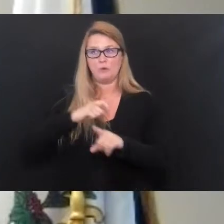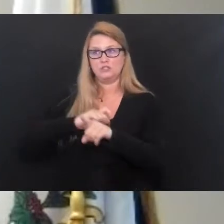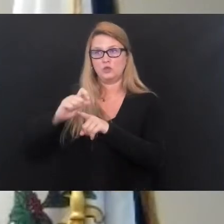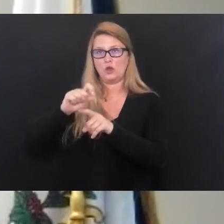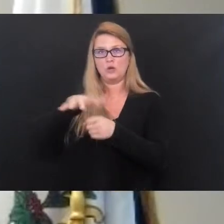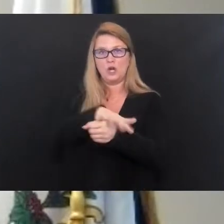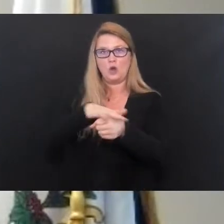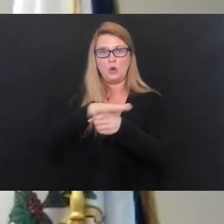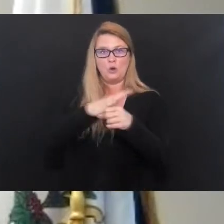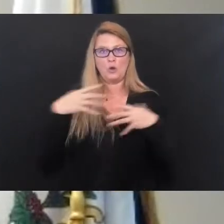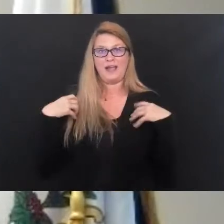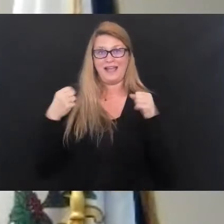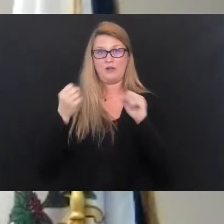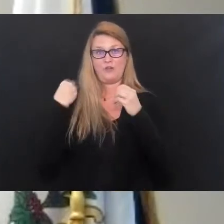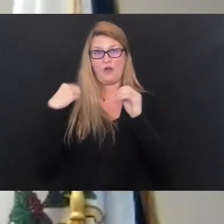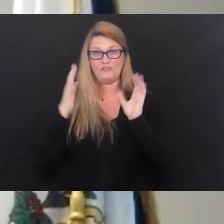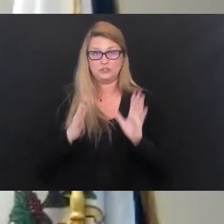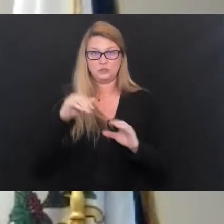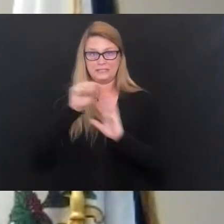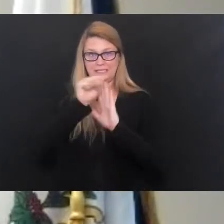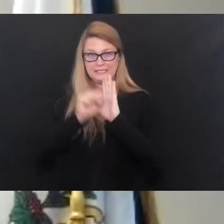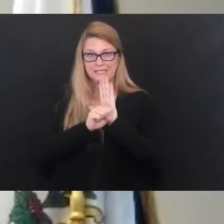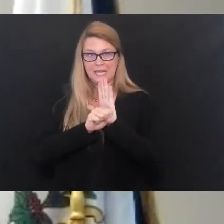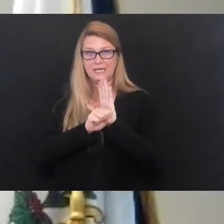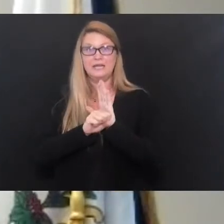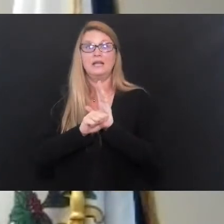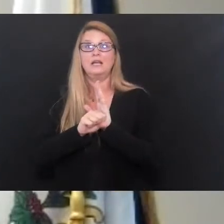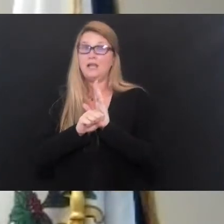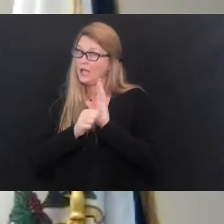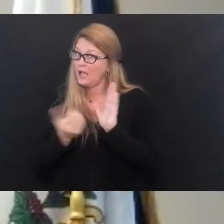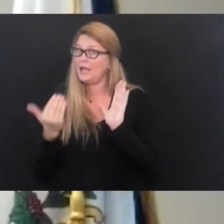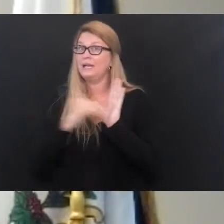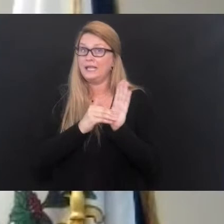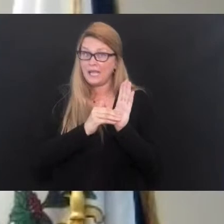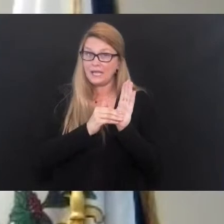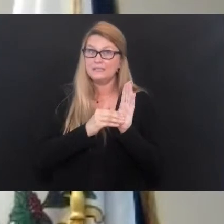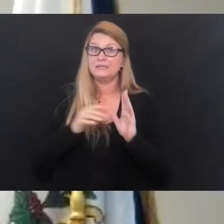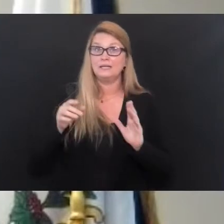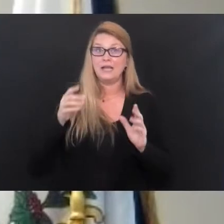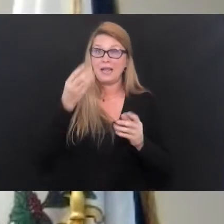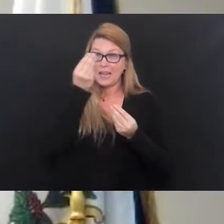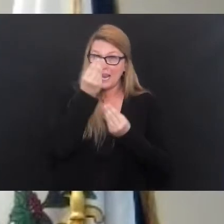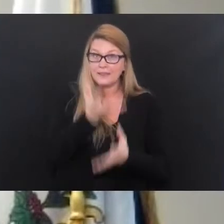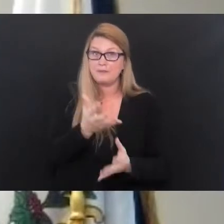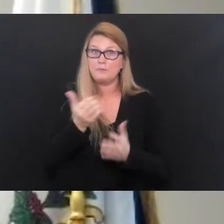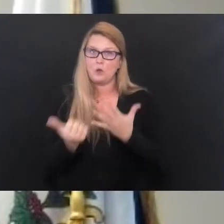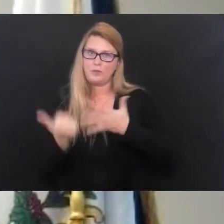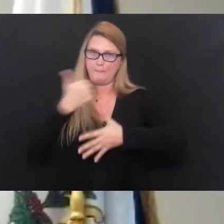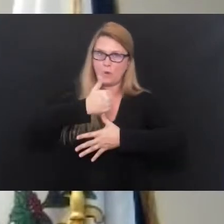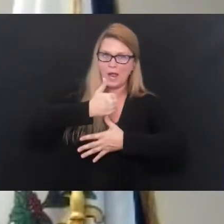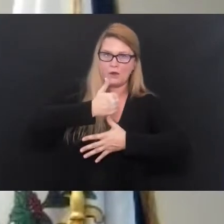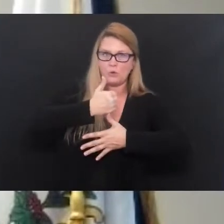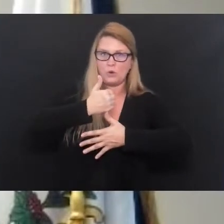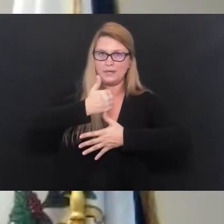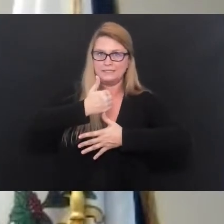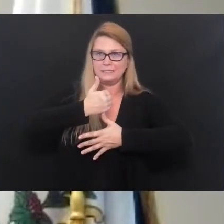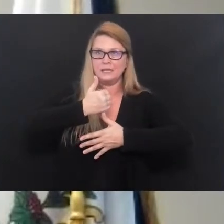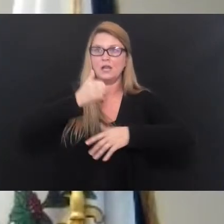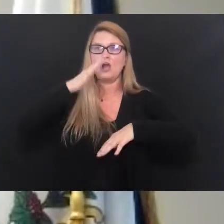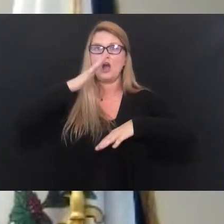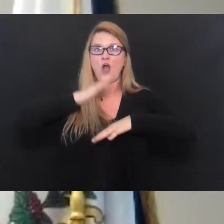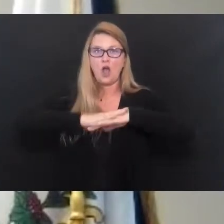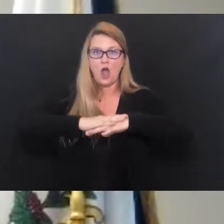health officers in the state and directed them again in terms of priorities to focus their lists on